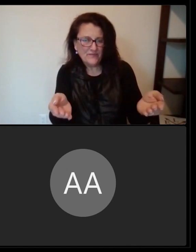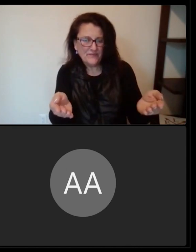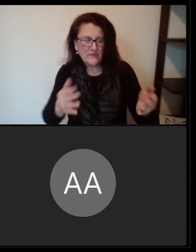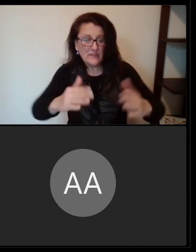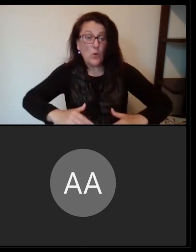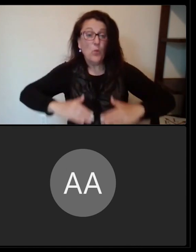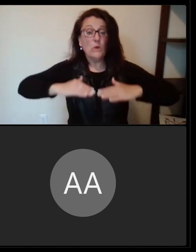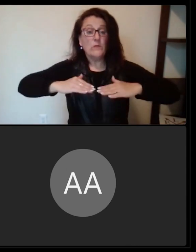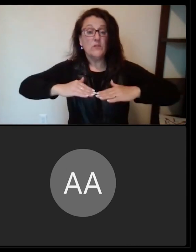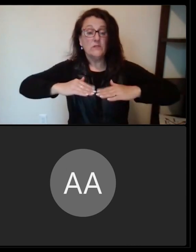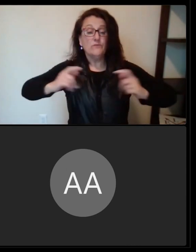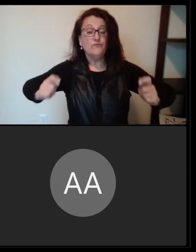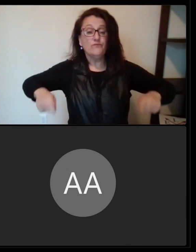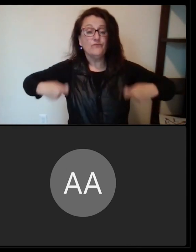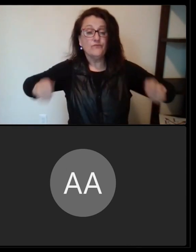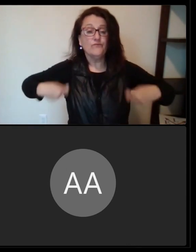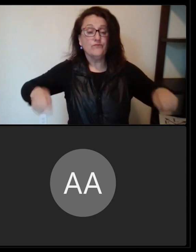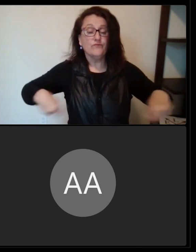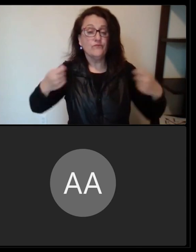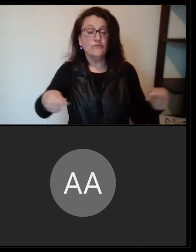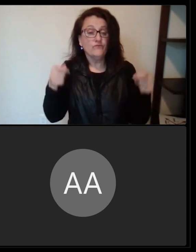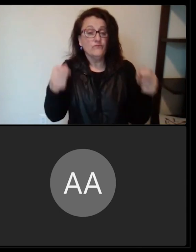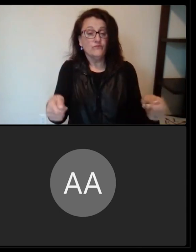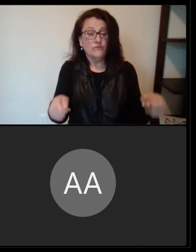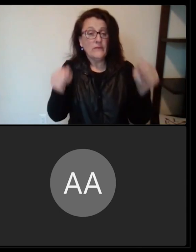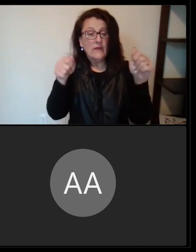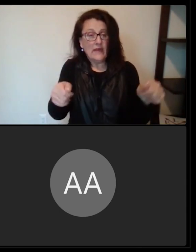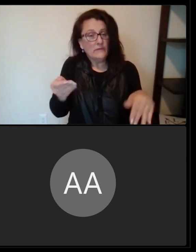wheelchair height, so you pull up to it.